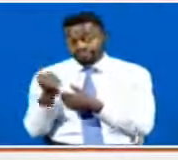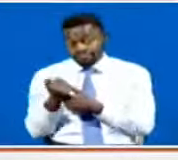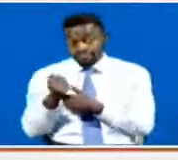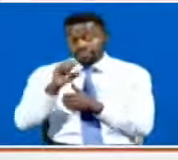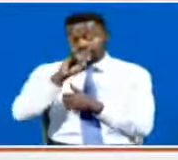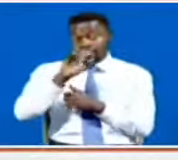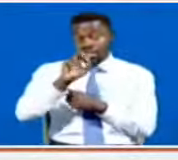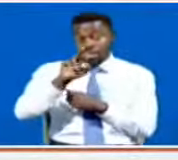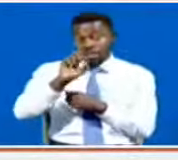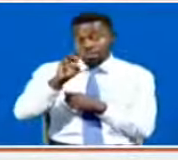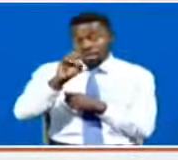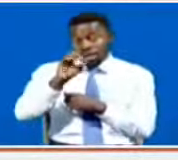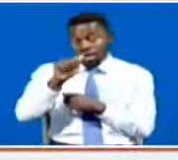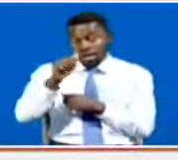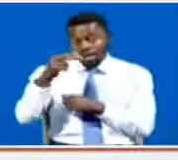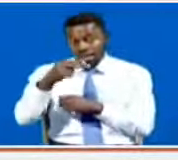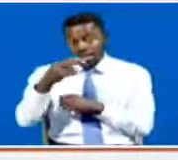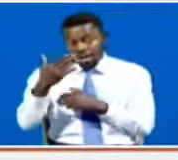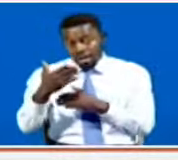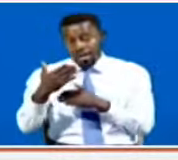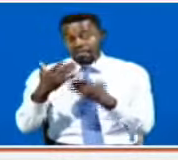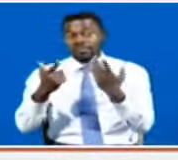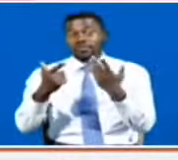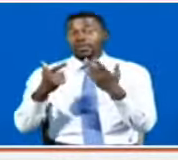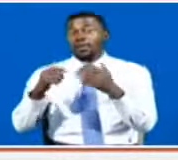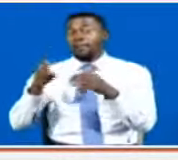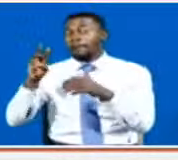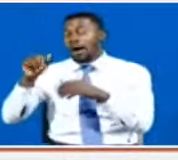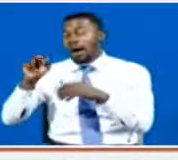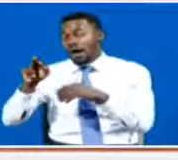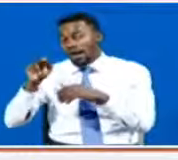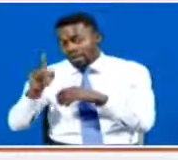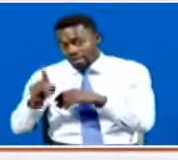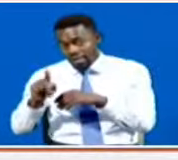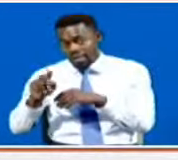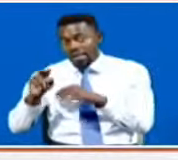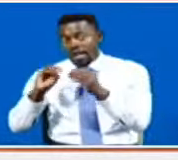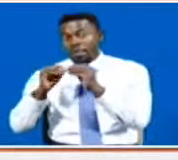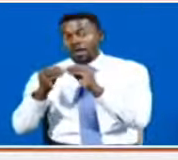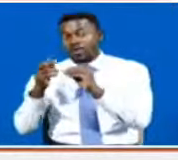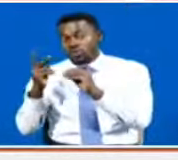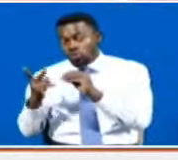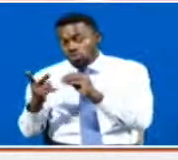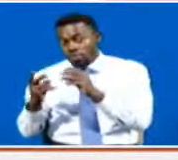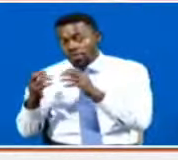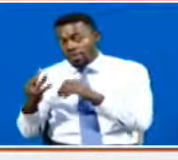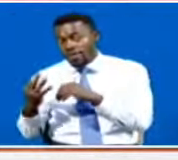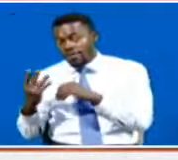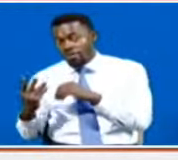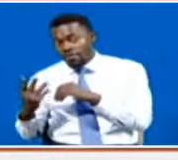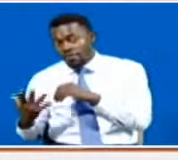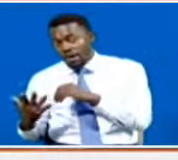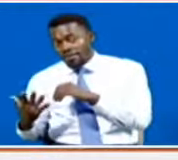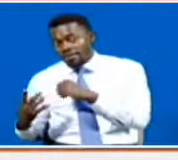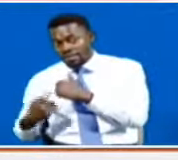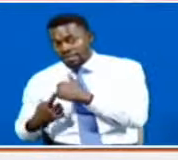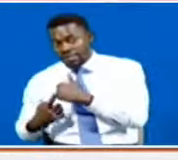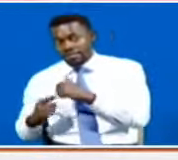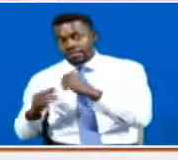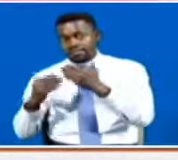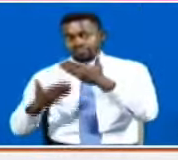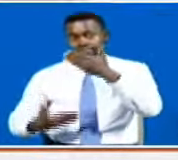Azu, Chituru Ali, and Marco Tieno finished in the second, third, fourth, and sixth places,